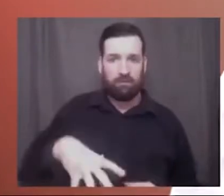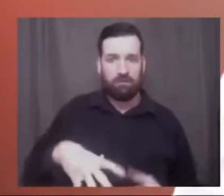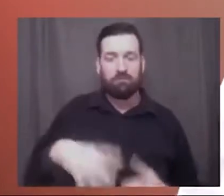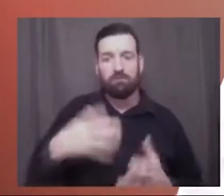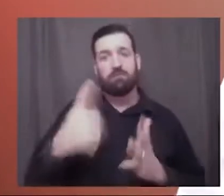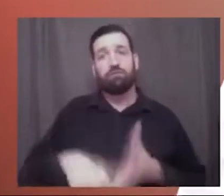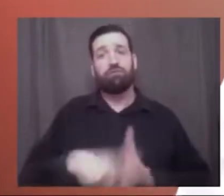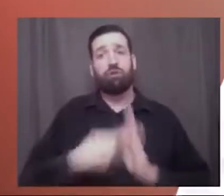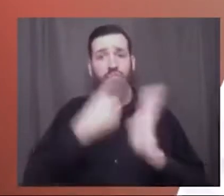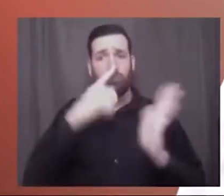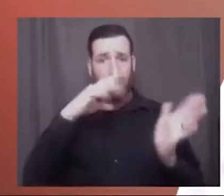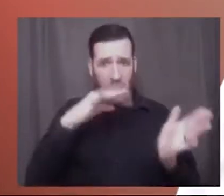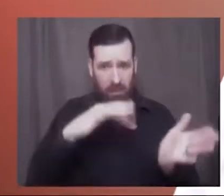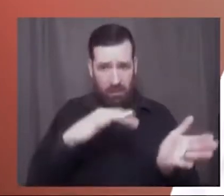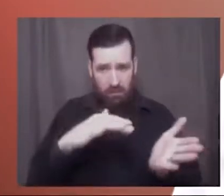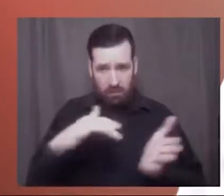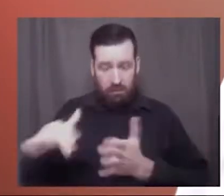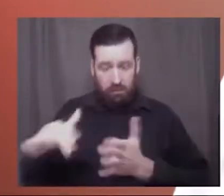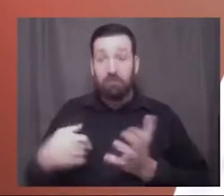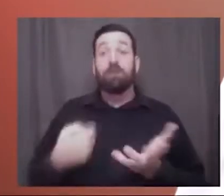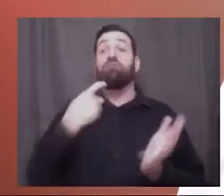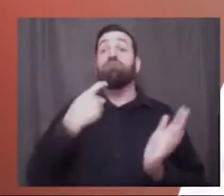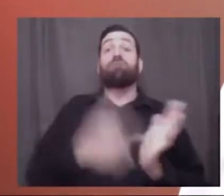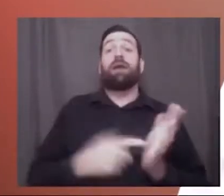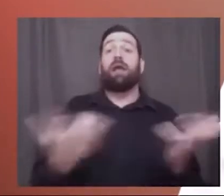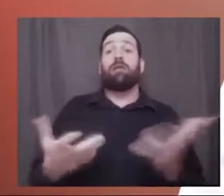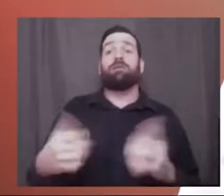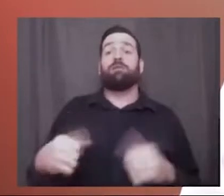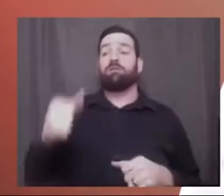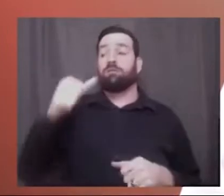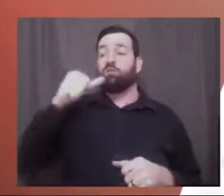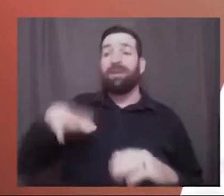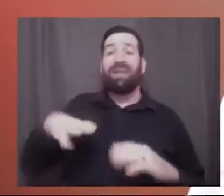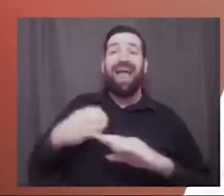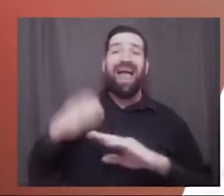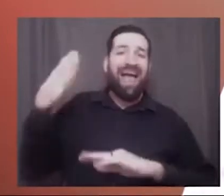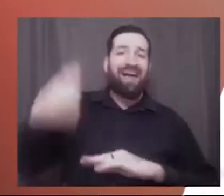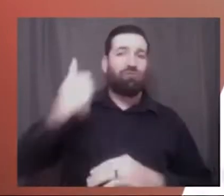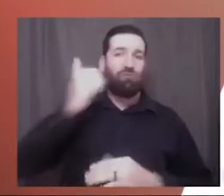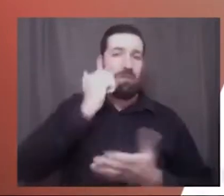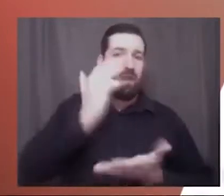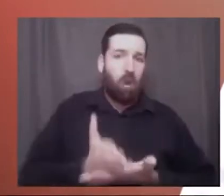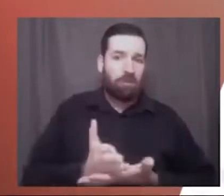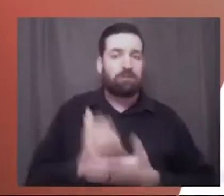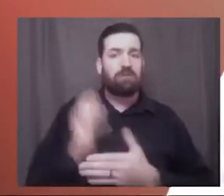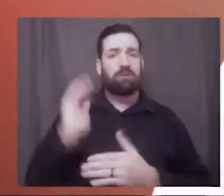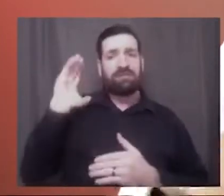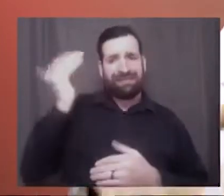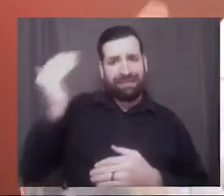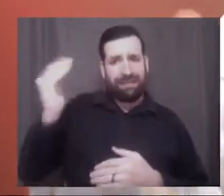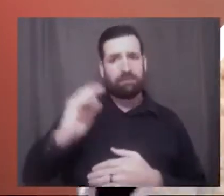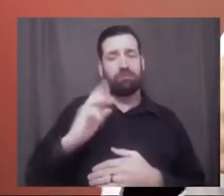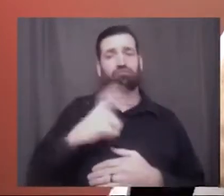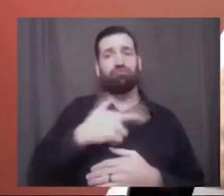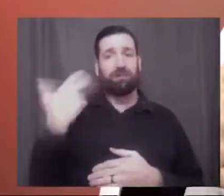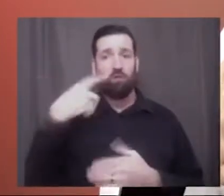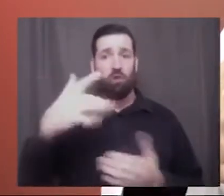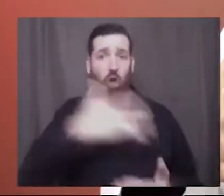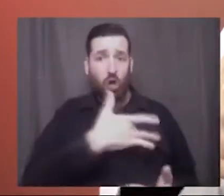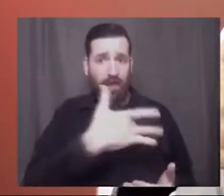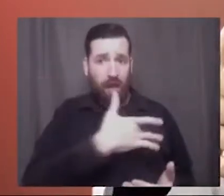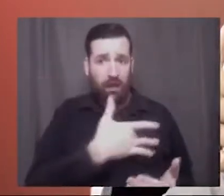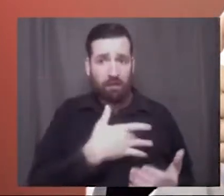things we recognized is that women after menopause, it seems like their risk for cardiovascular events seems to escalate